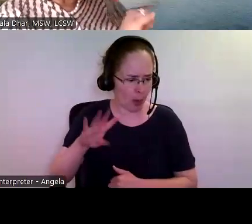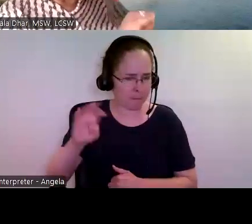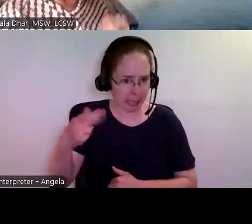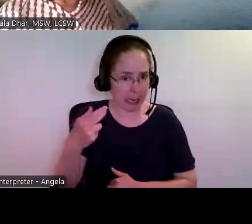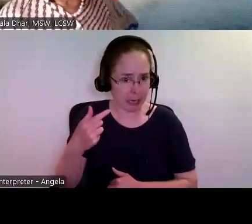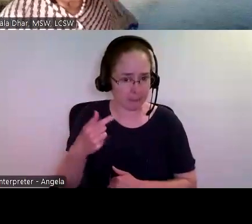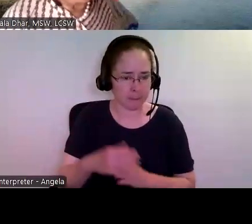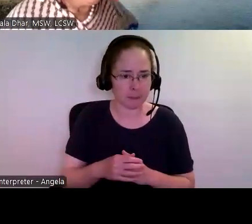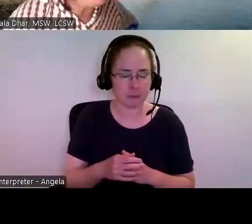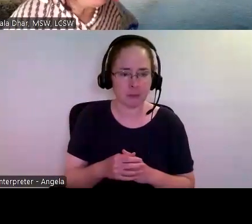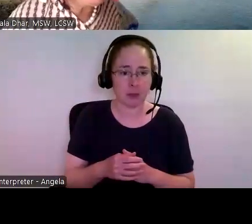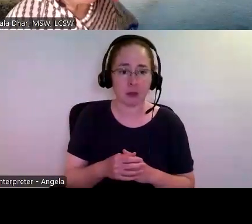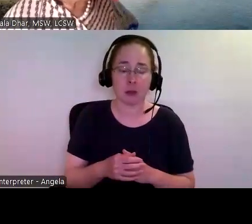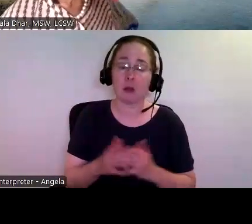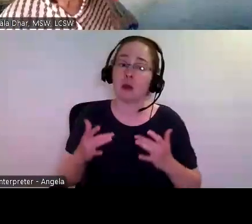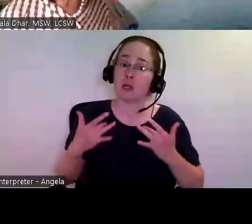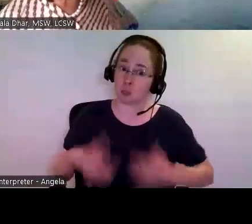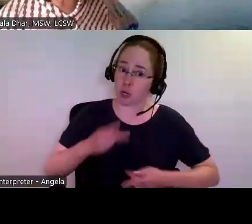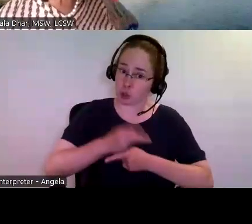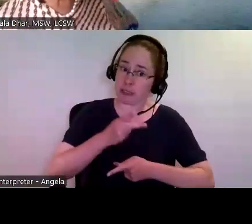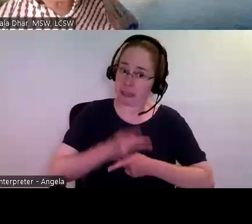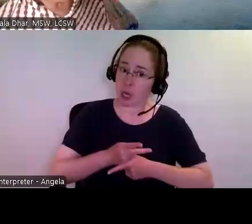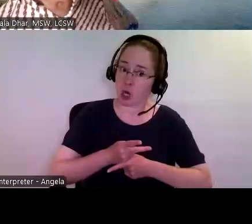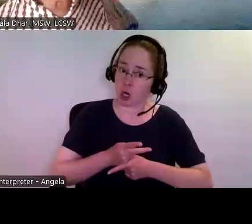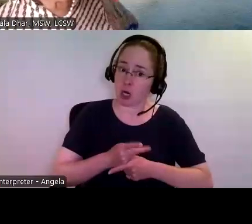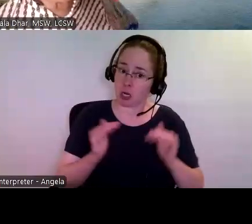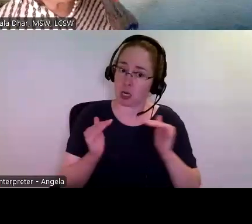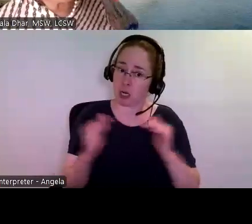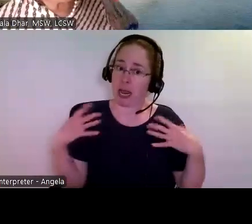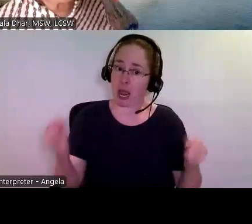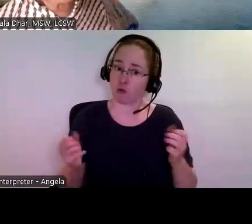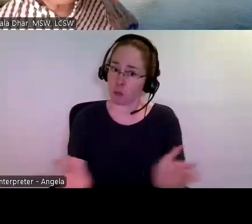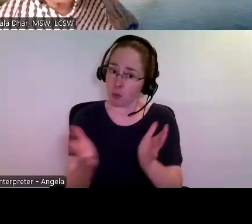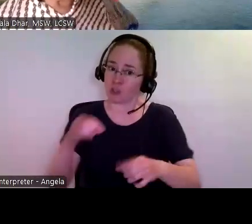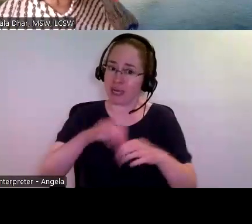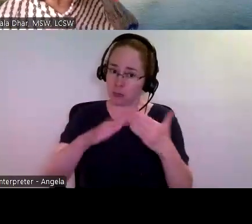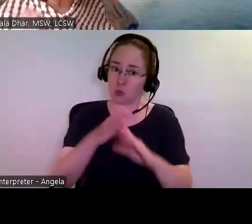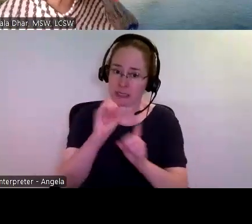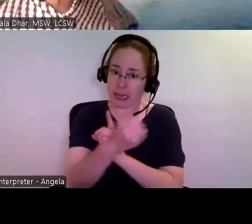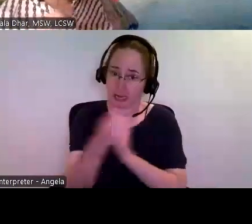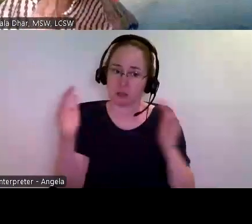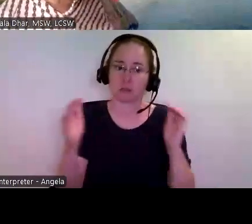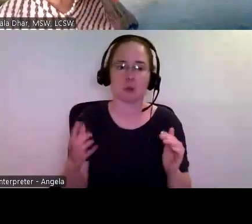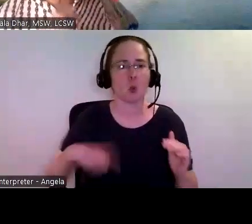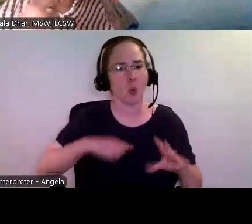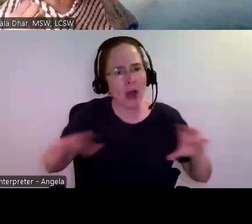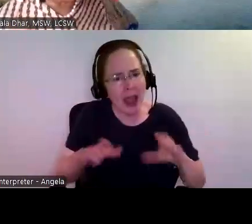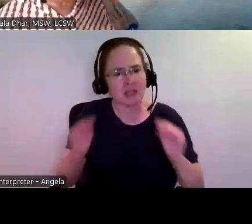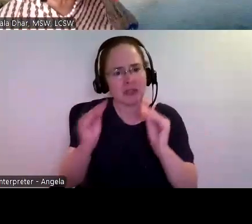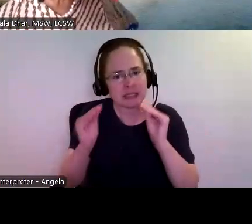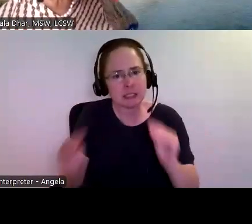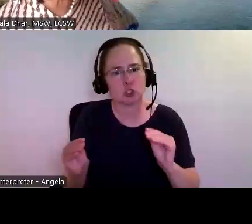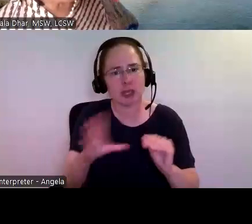We are depression care as health promotion in community settings. We are actively teaching